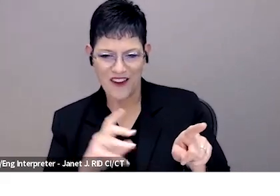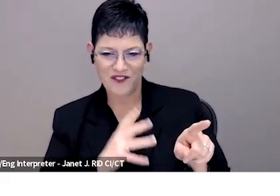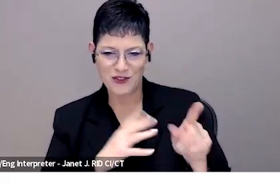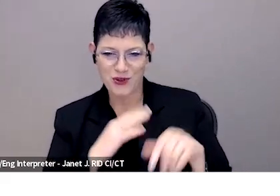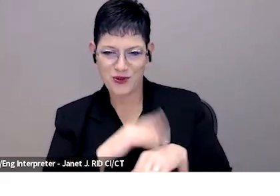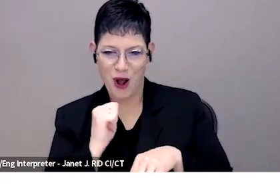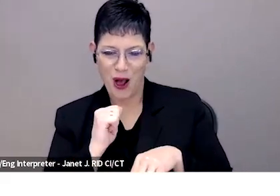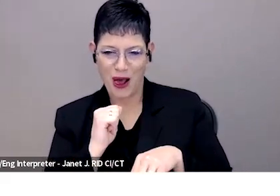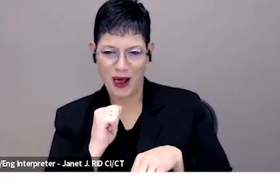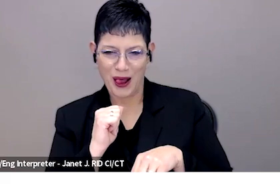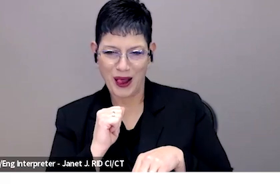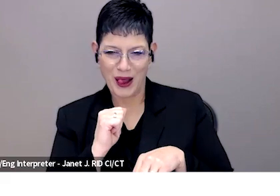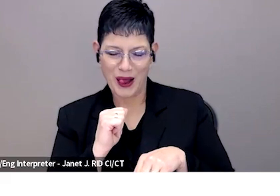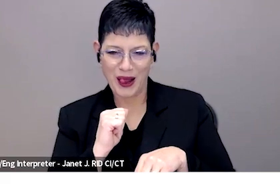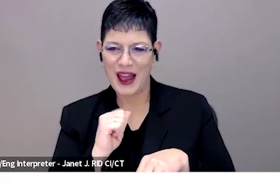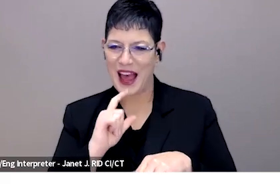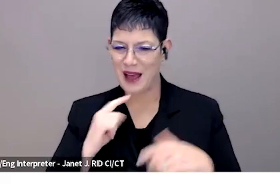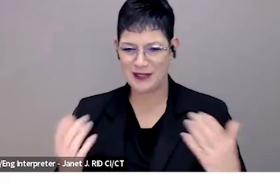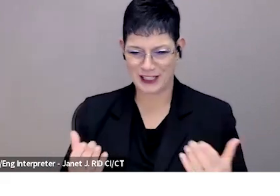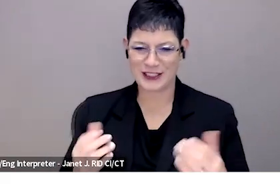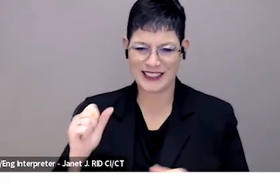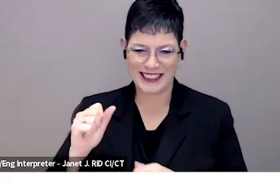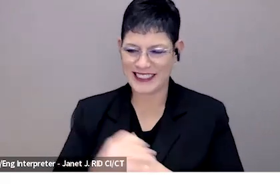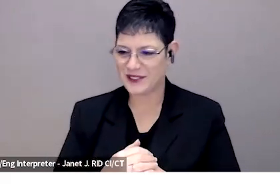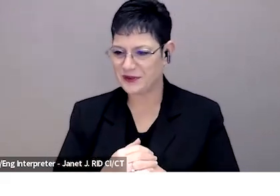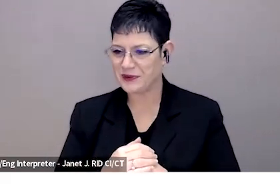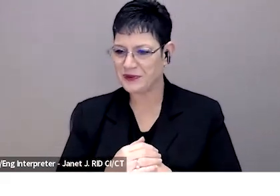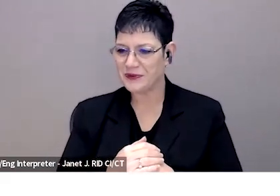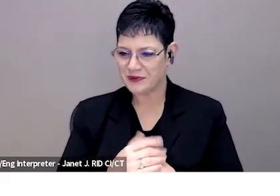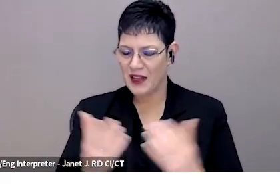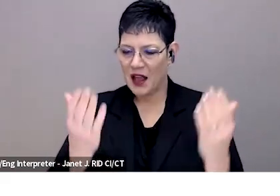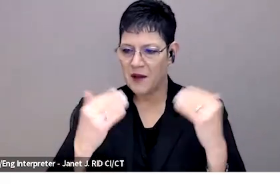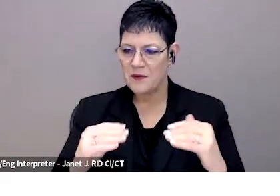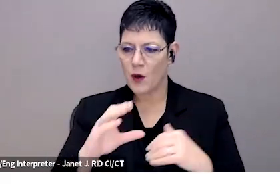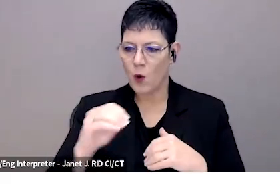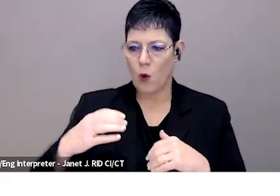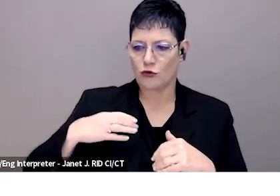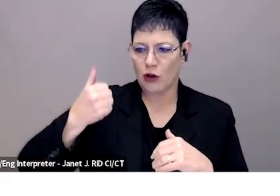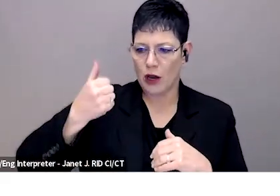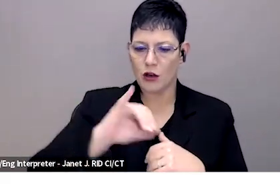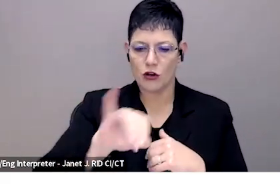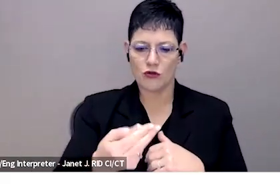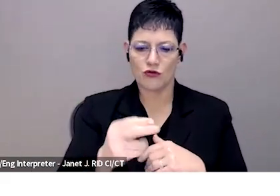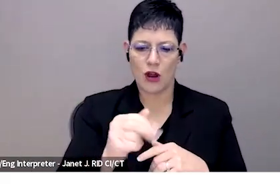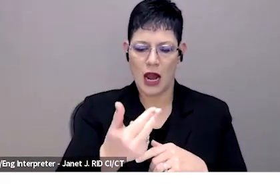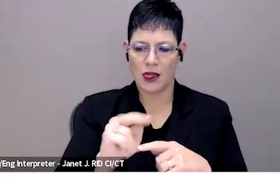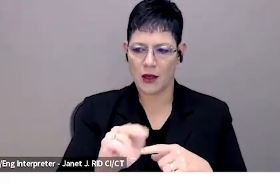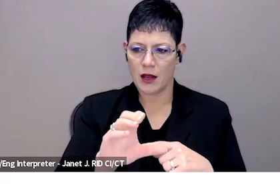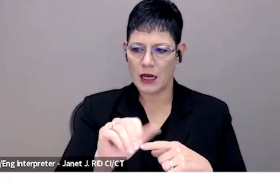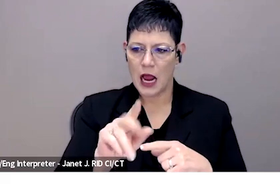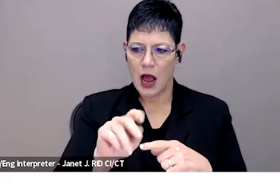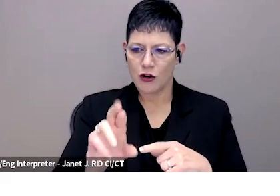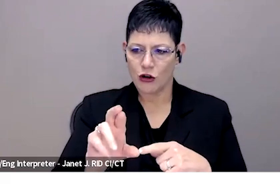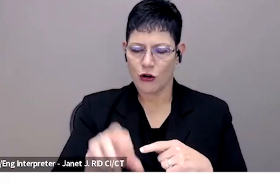call. I am here. Perfect. We will move on to co-chairs, Jonathan Cotter.